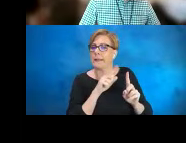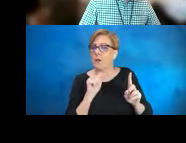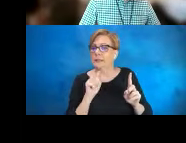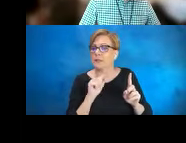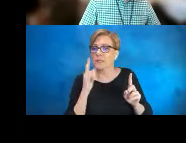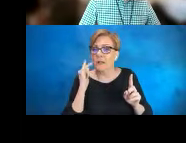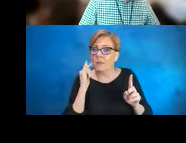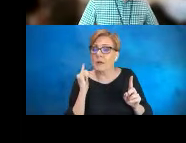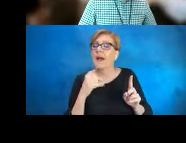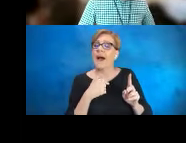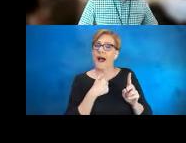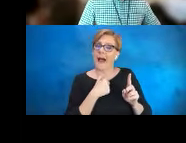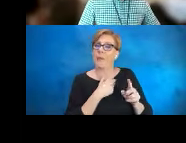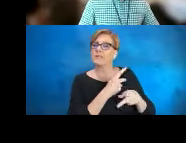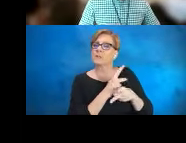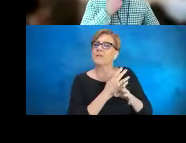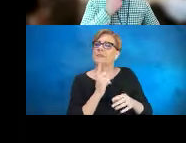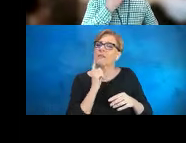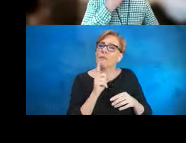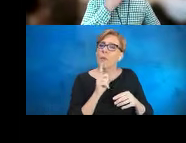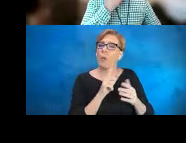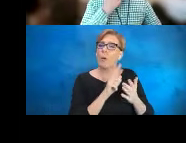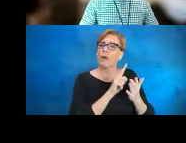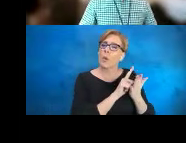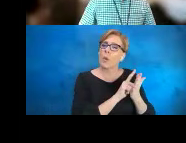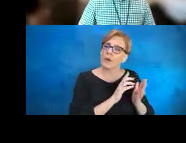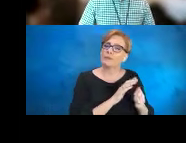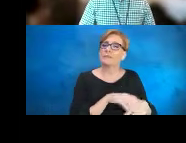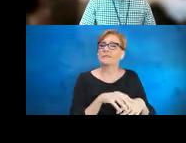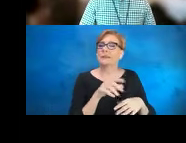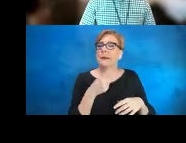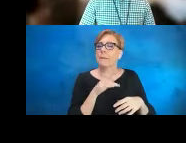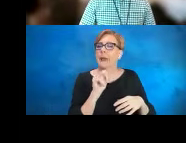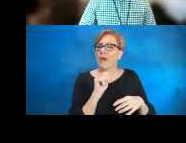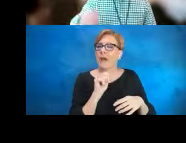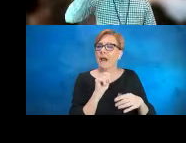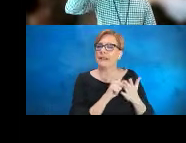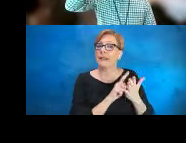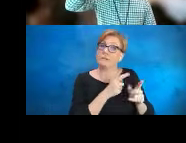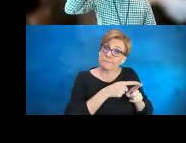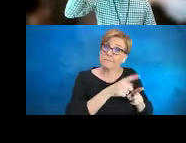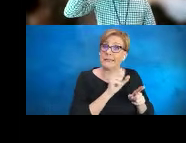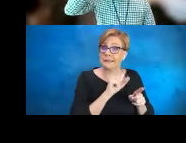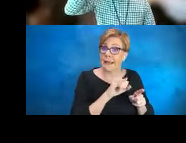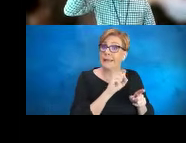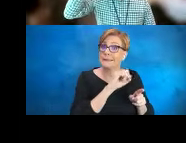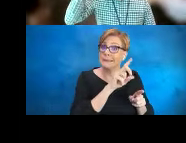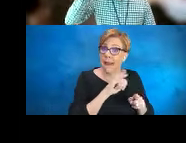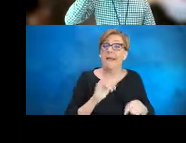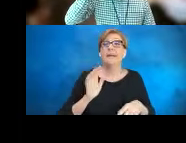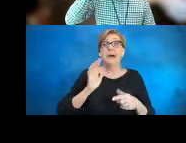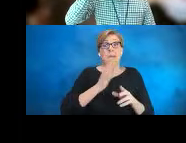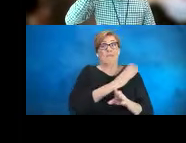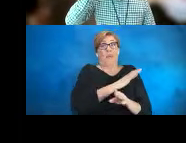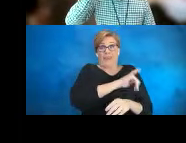team of attorneys and paralegals who do SSI and SSDI work. And prior to that, I was at the Social Security Administration